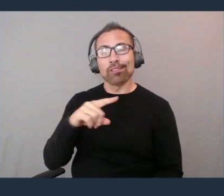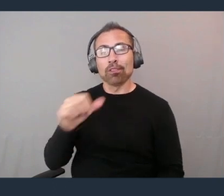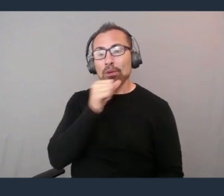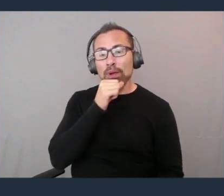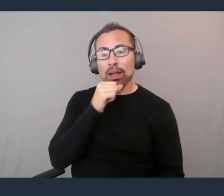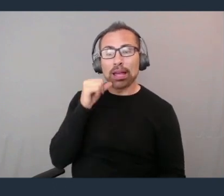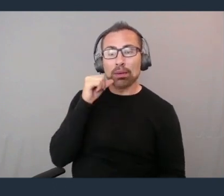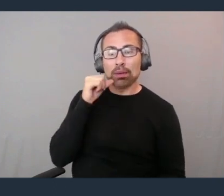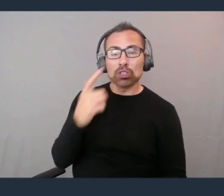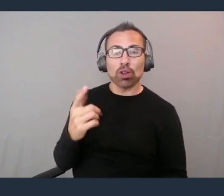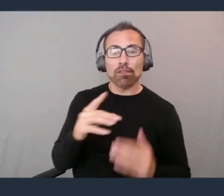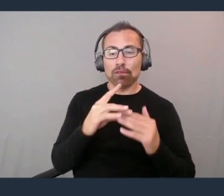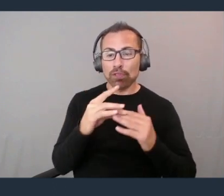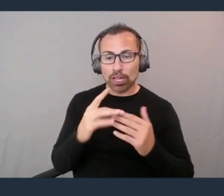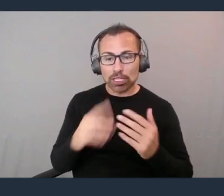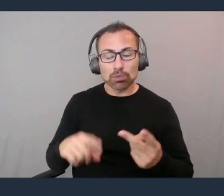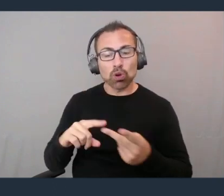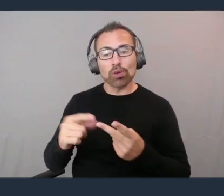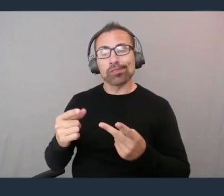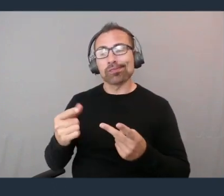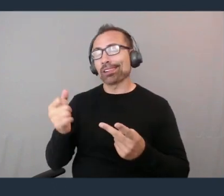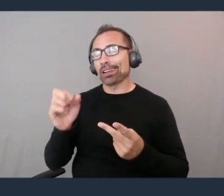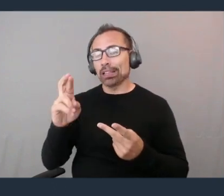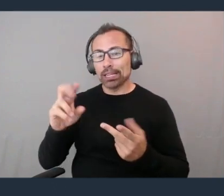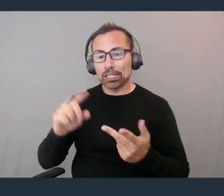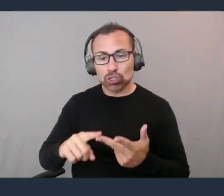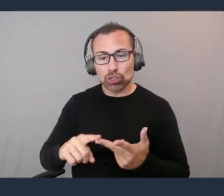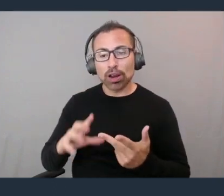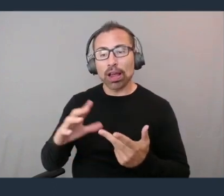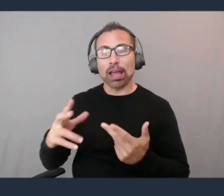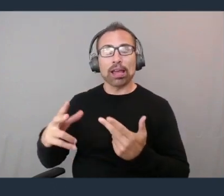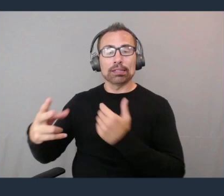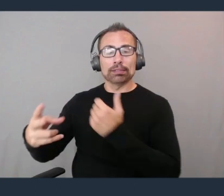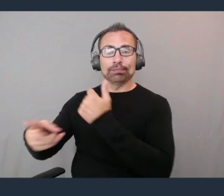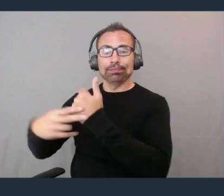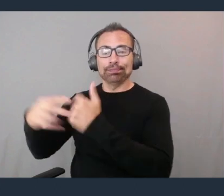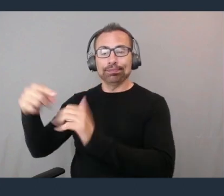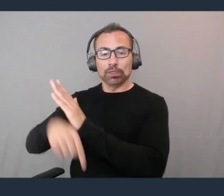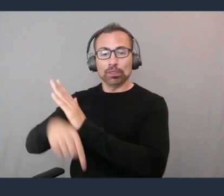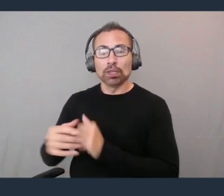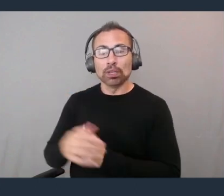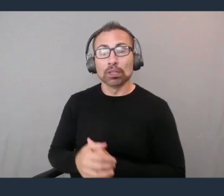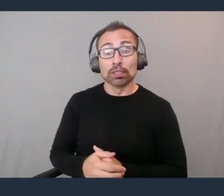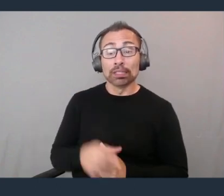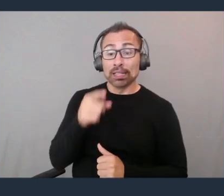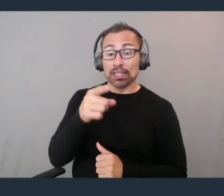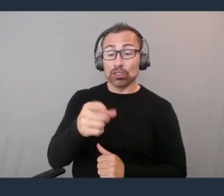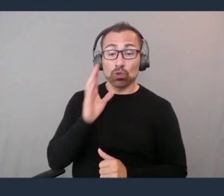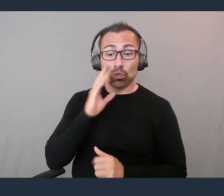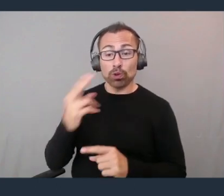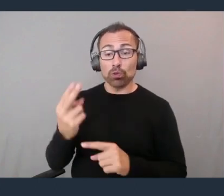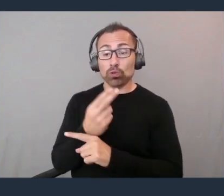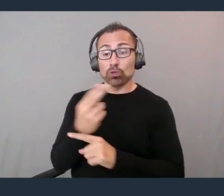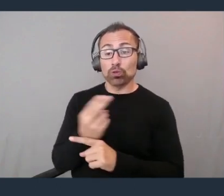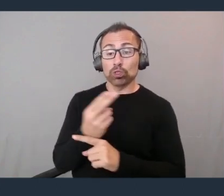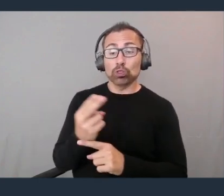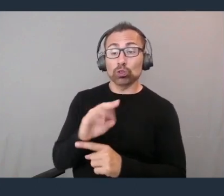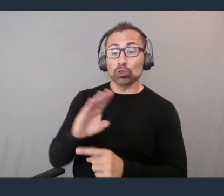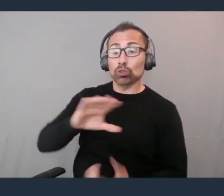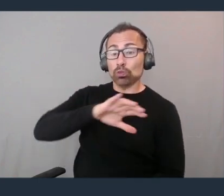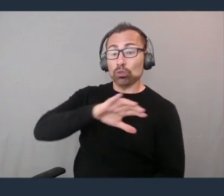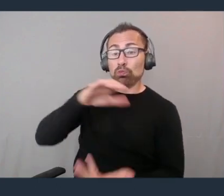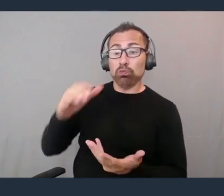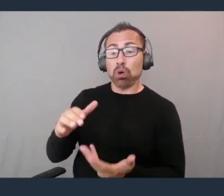storage classes. In our example, Autonomous Vehicle Corporation could use bulk restore within Amazon S3 Glacier